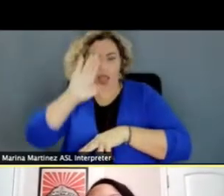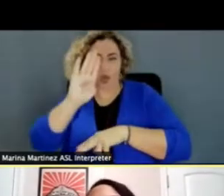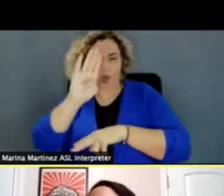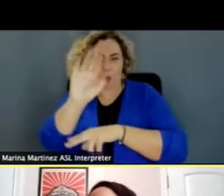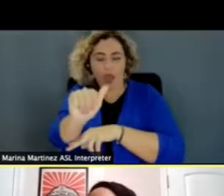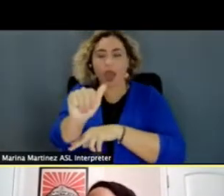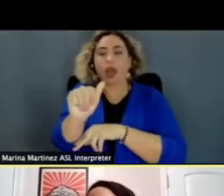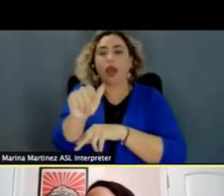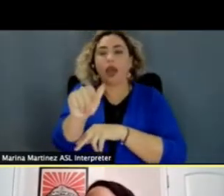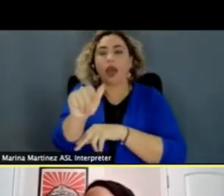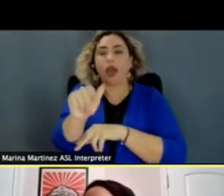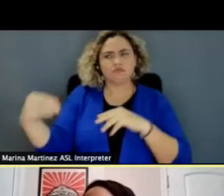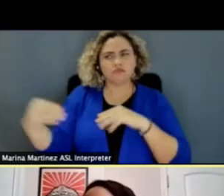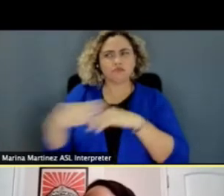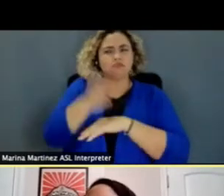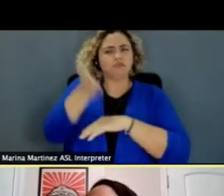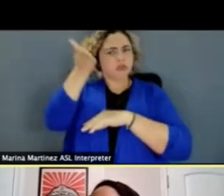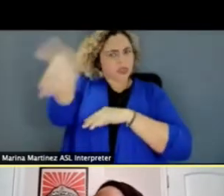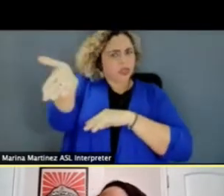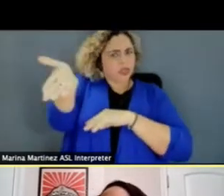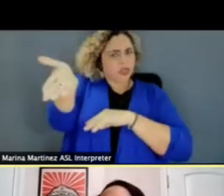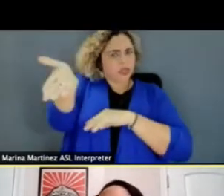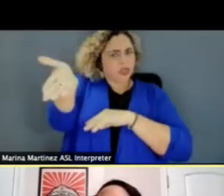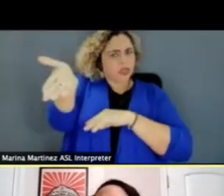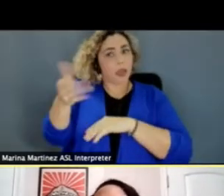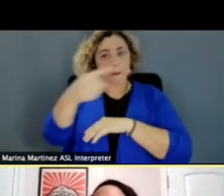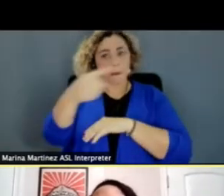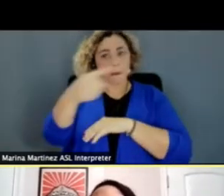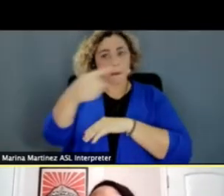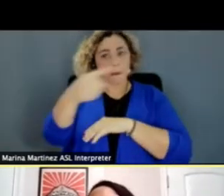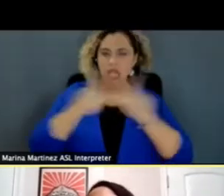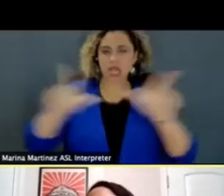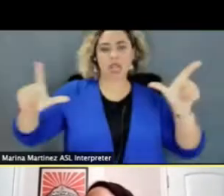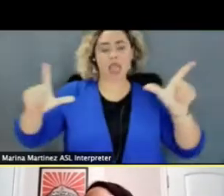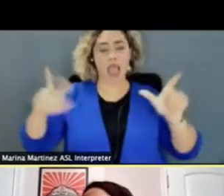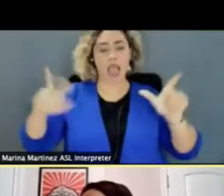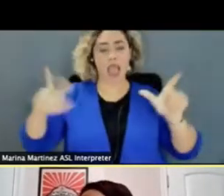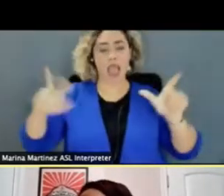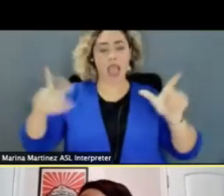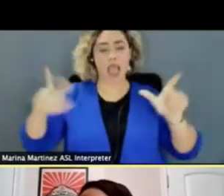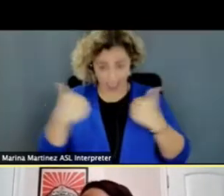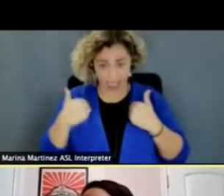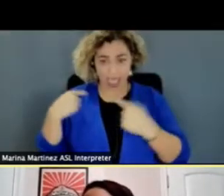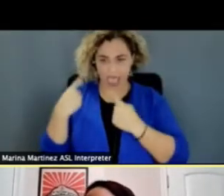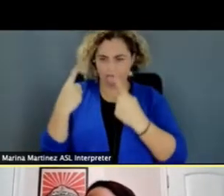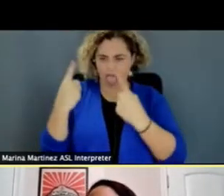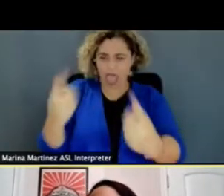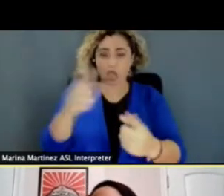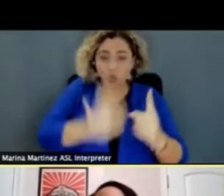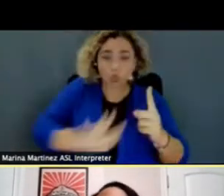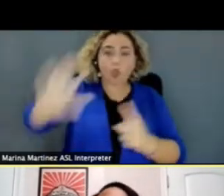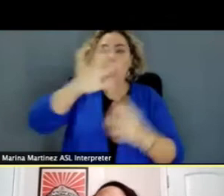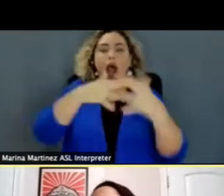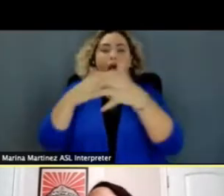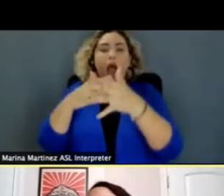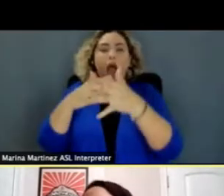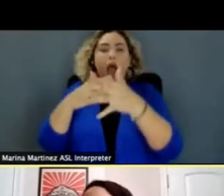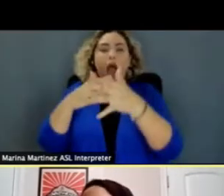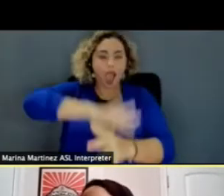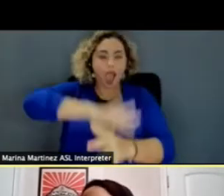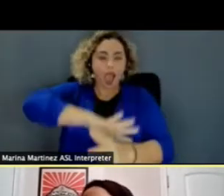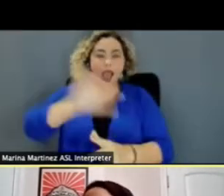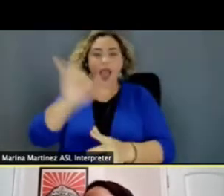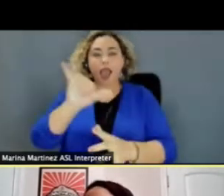the influences Black liberation has had throughout the Americas. So I wanted to pay